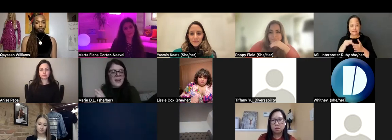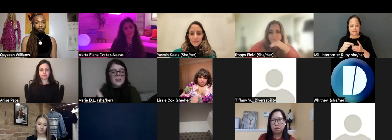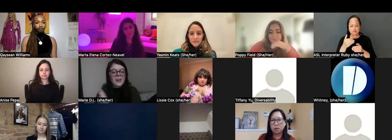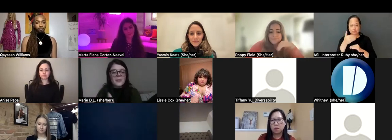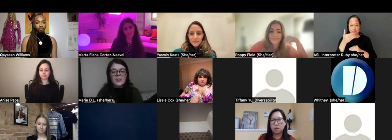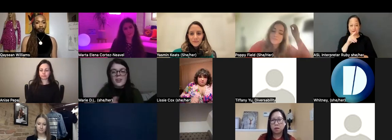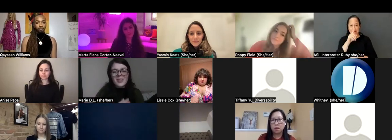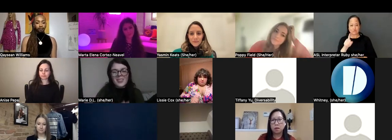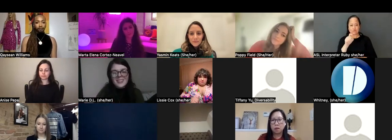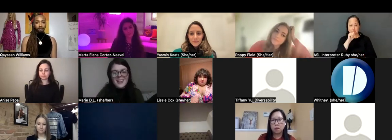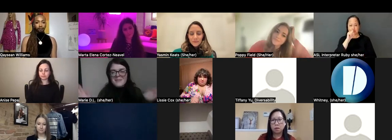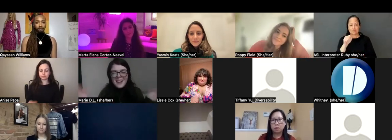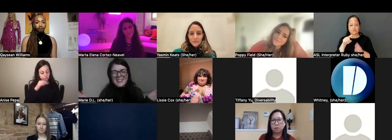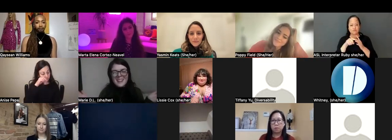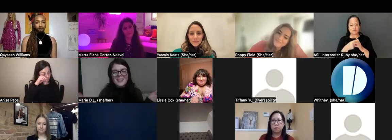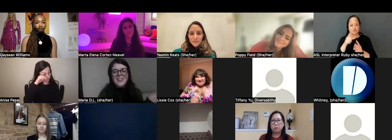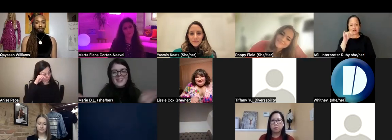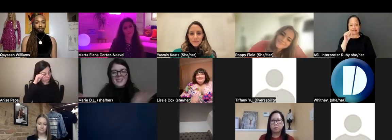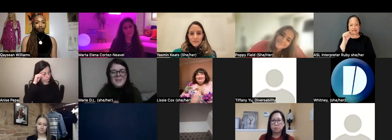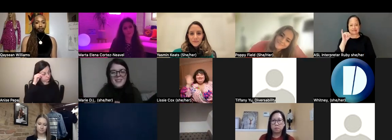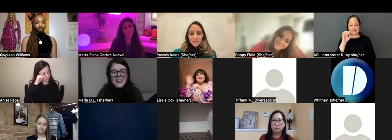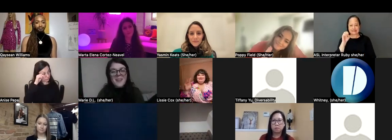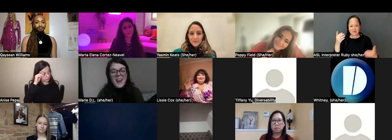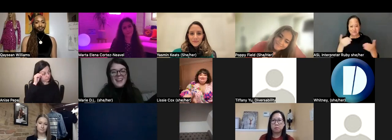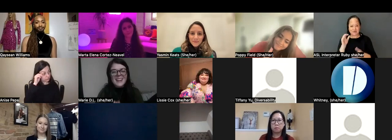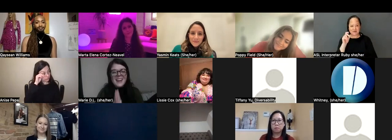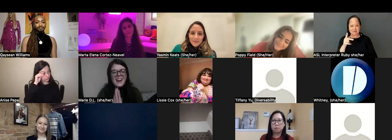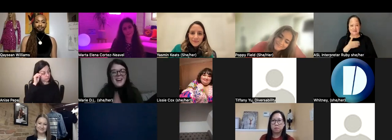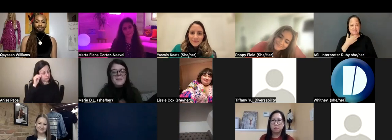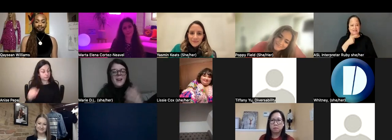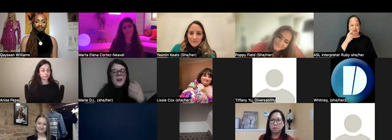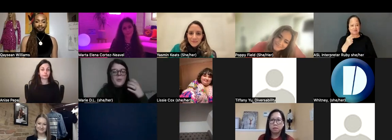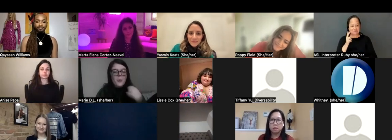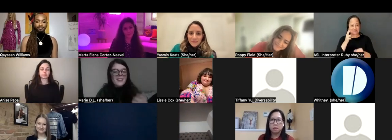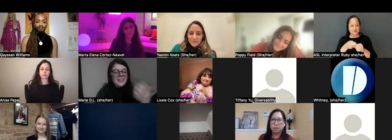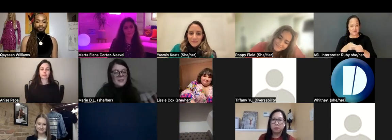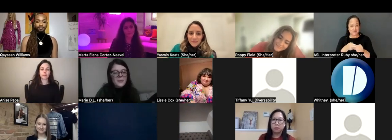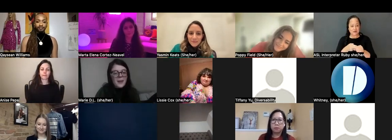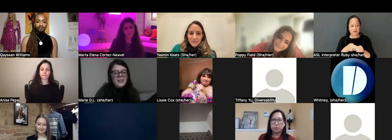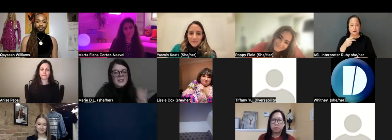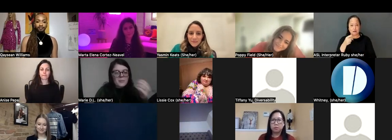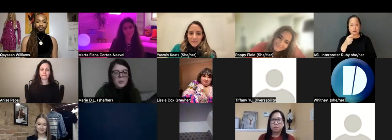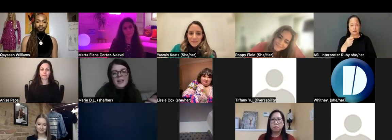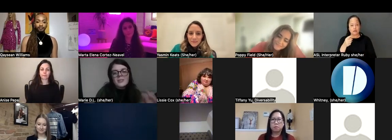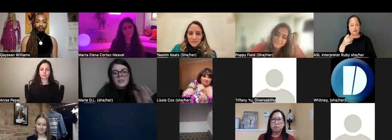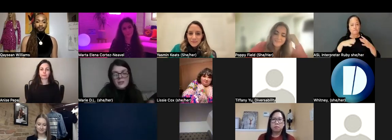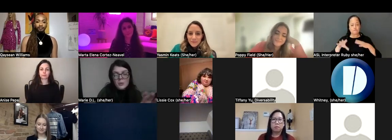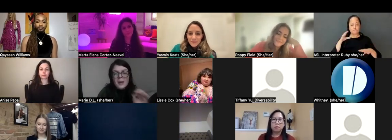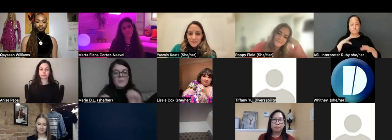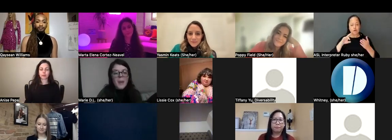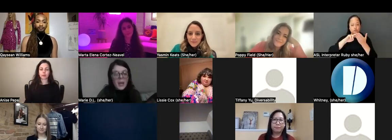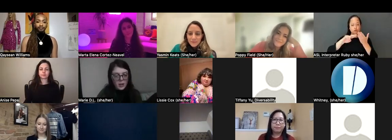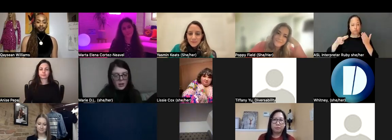would love to start with Lissie. Welcome back, Lissie. I'm so glad you were able to come back. What can fashion brands